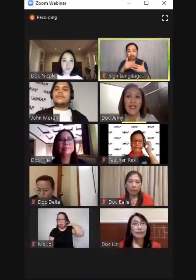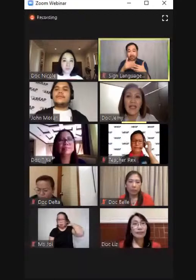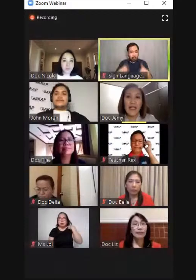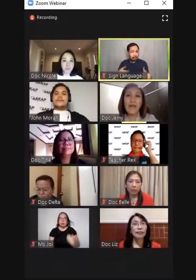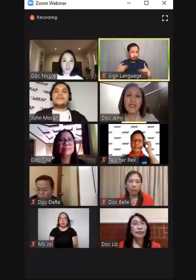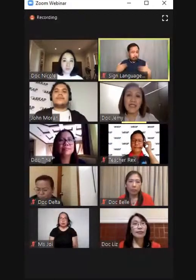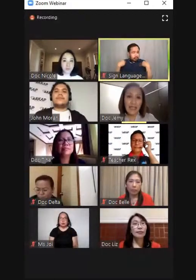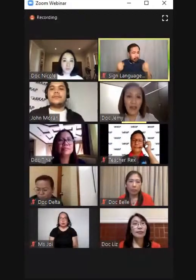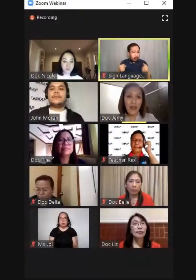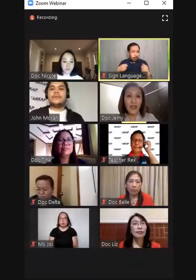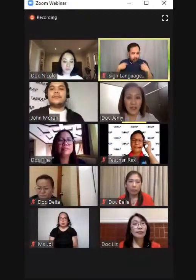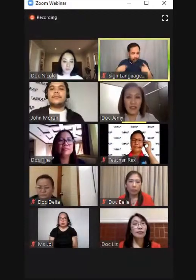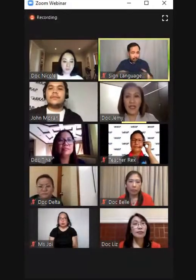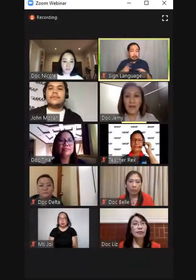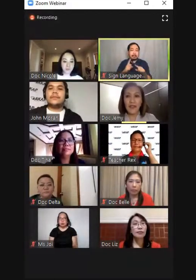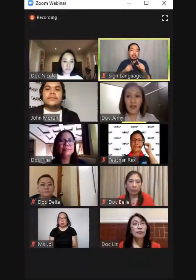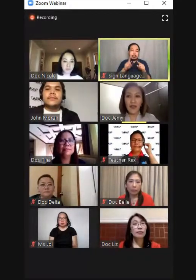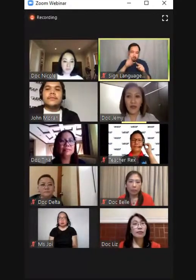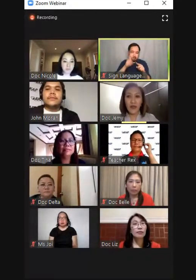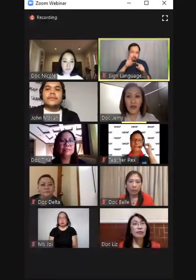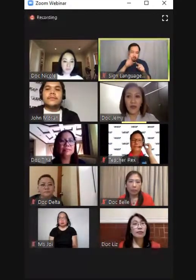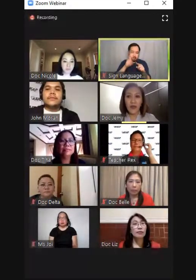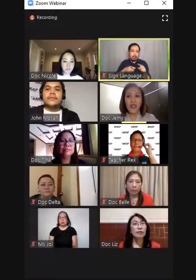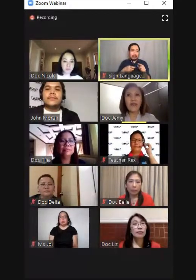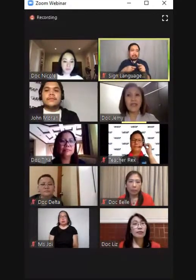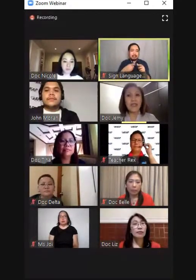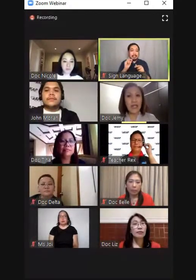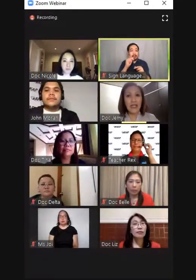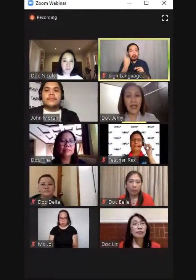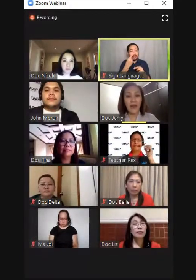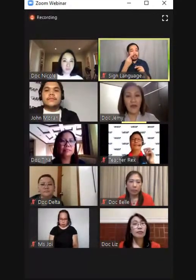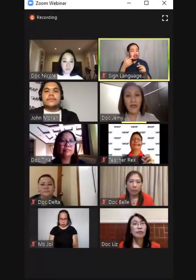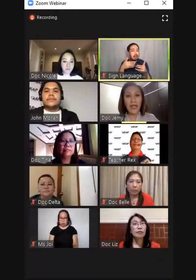dapat lalabas na yun ang sinabi ni Doc Nicole, lalabas na